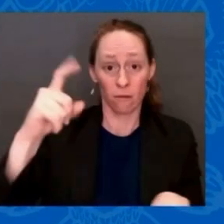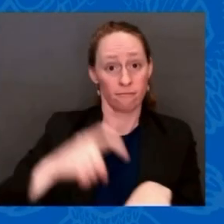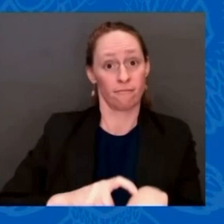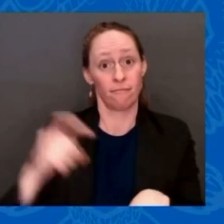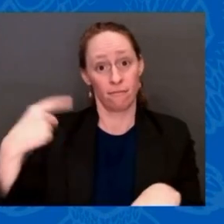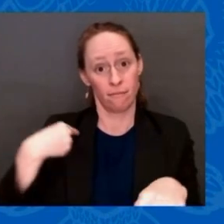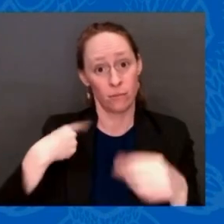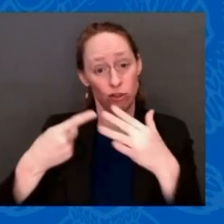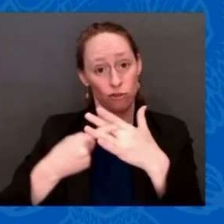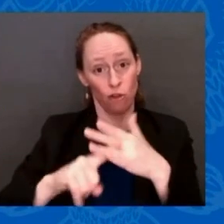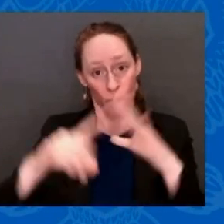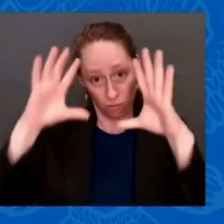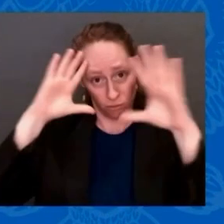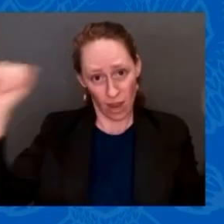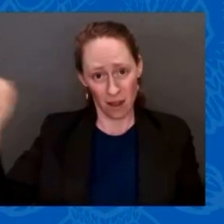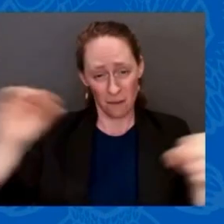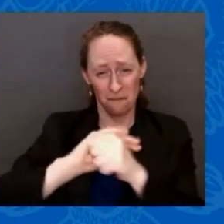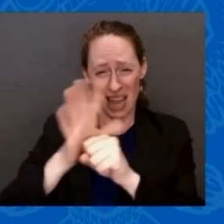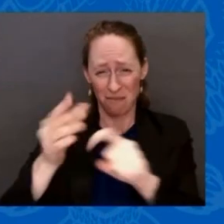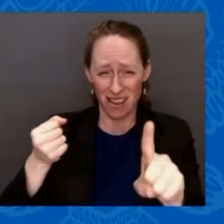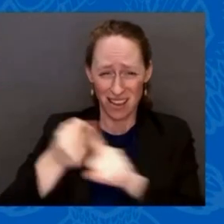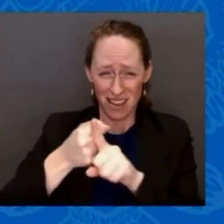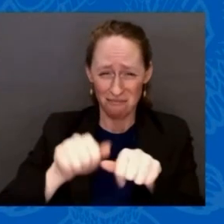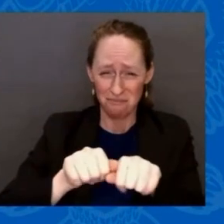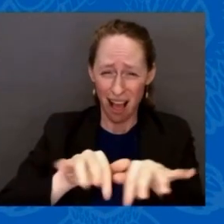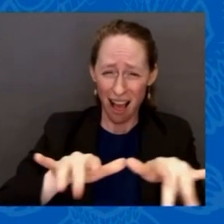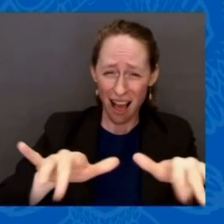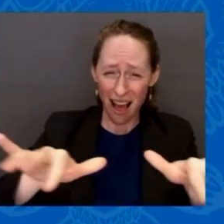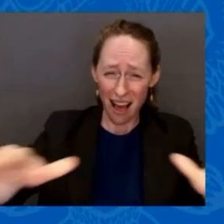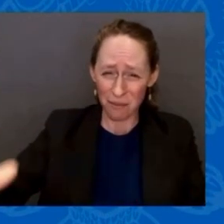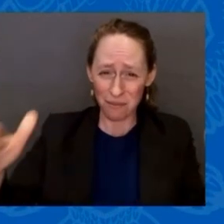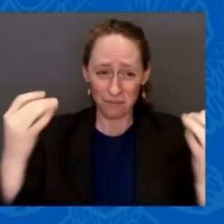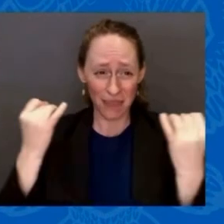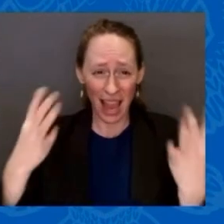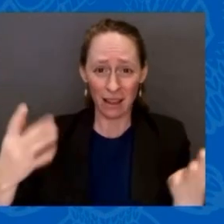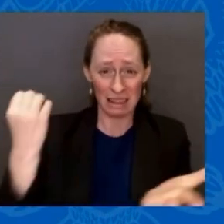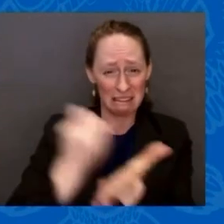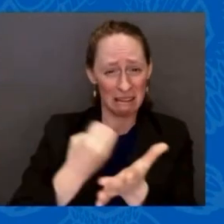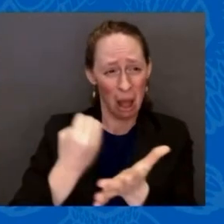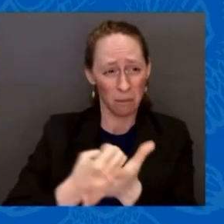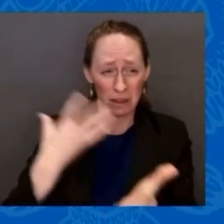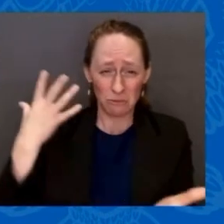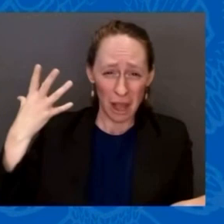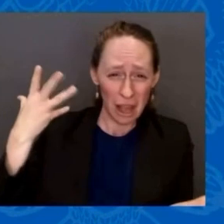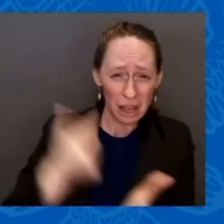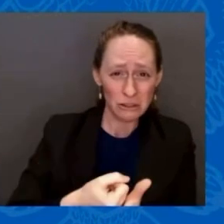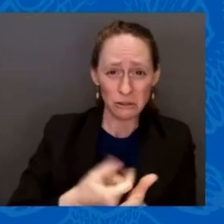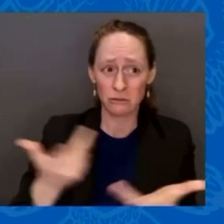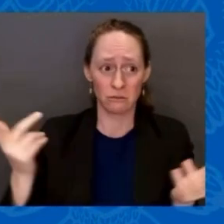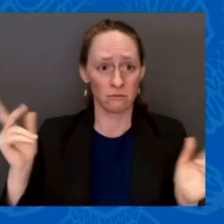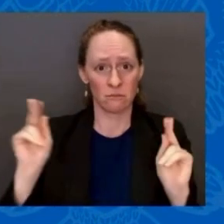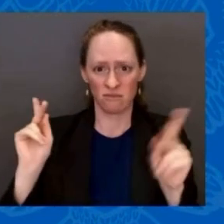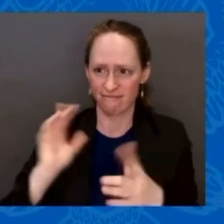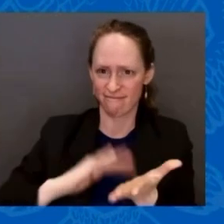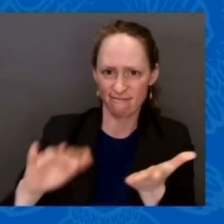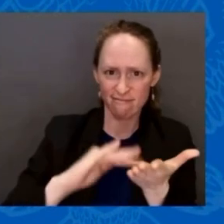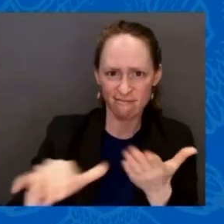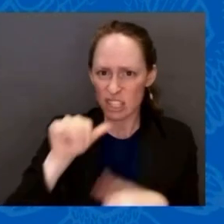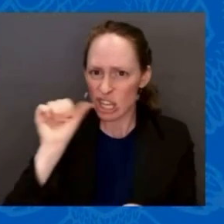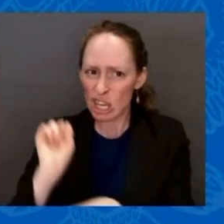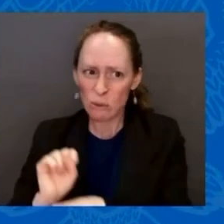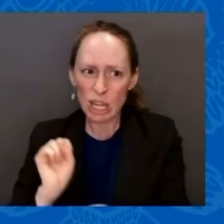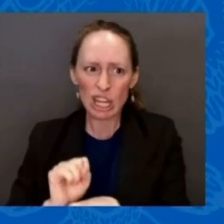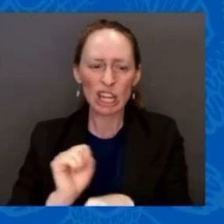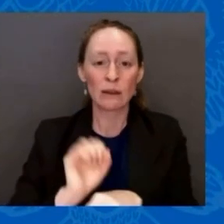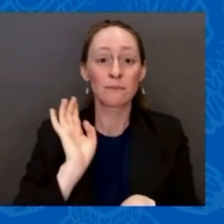millions of people unemployed, hundreds of thousands of small businesses on the verge of closing after so many had already closed. Literally hundreds of